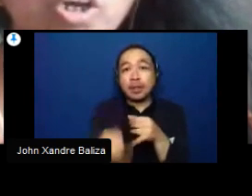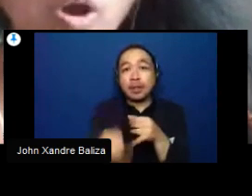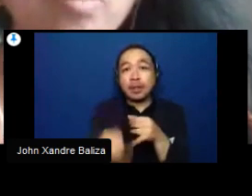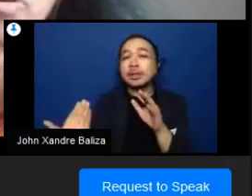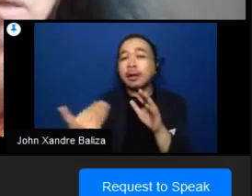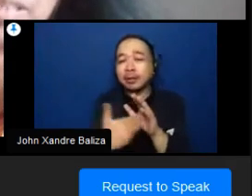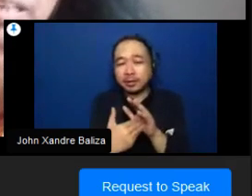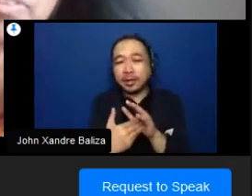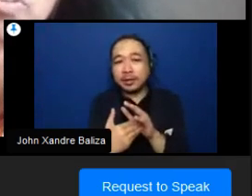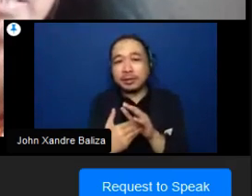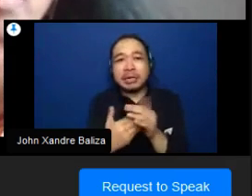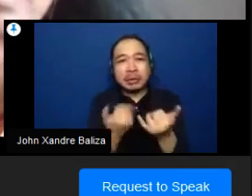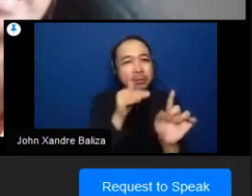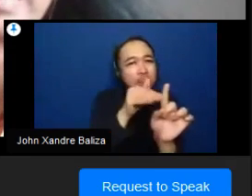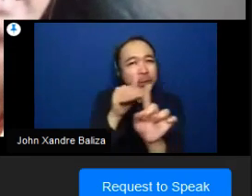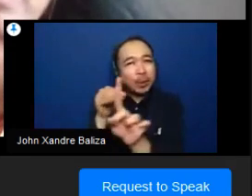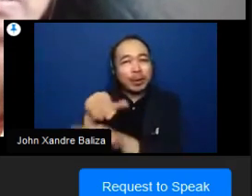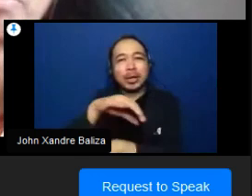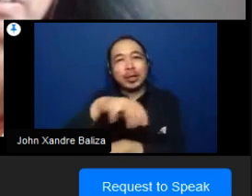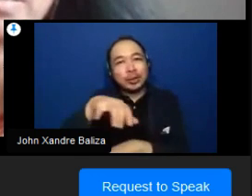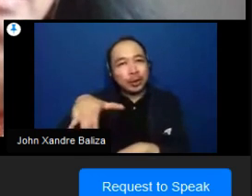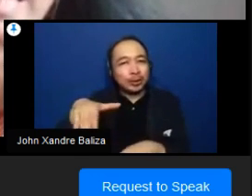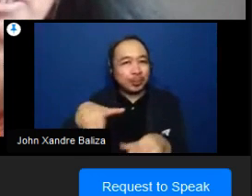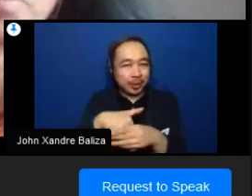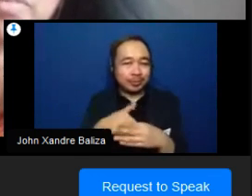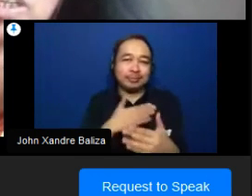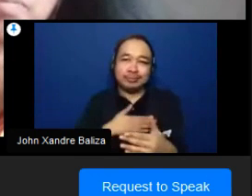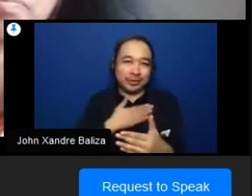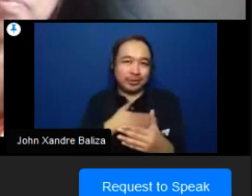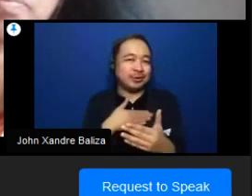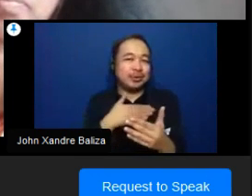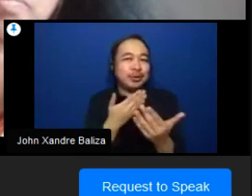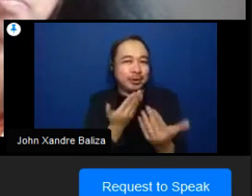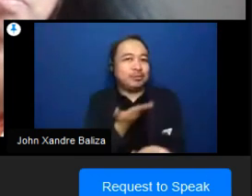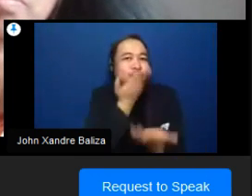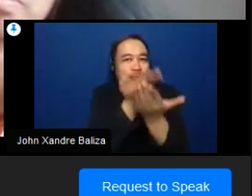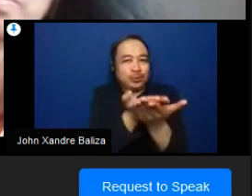our call for member states to endorse the indicator framework. Thank you, Madam Chair.